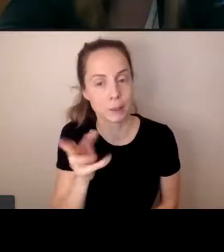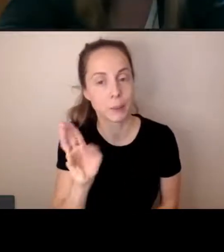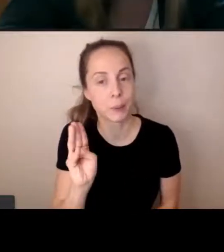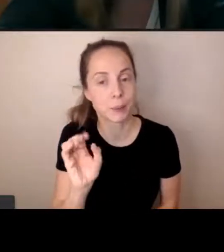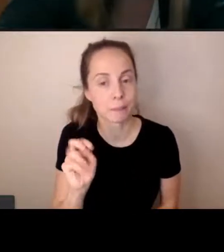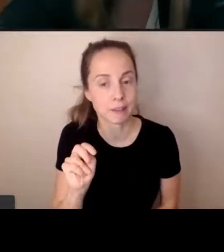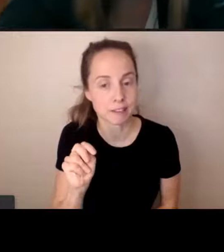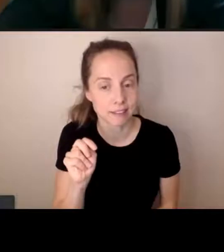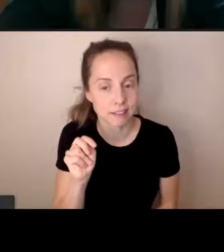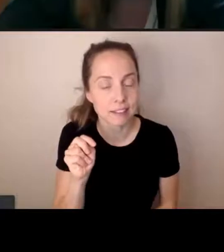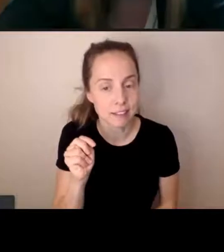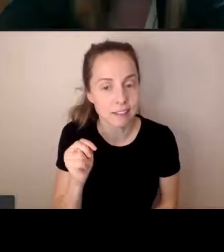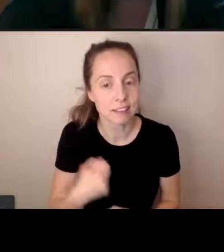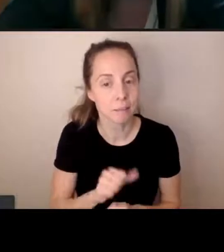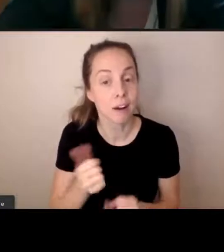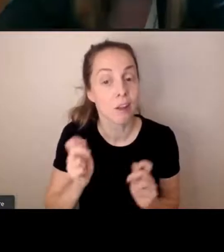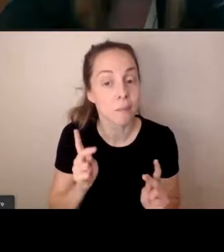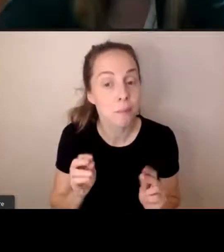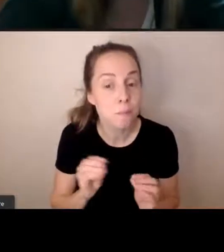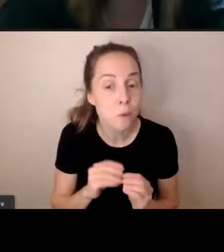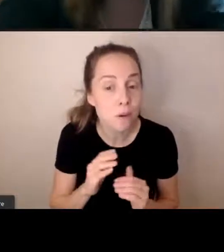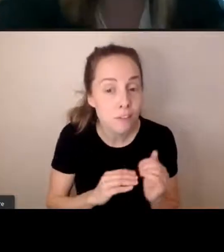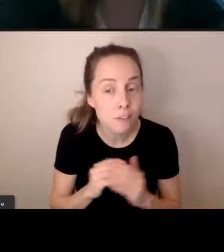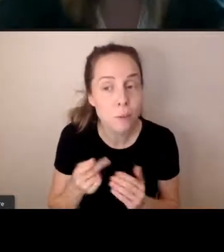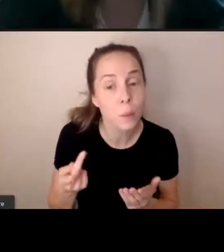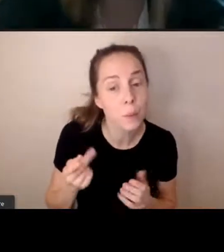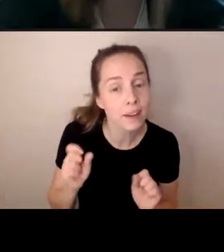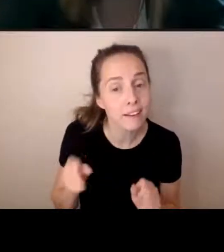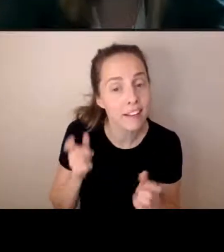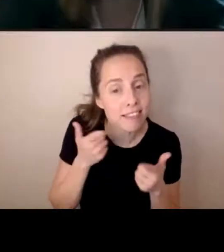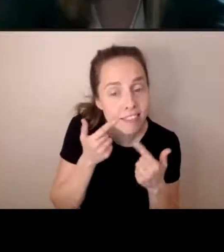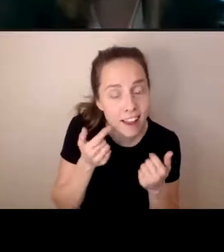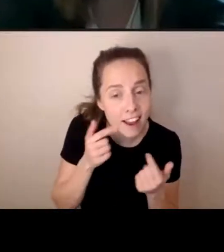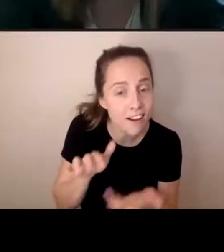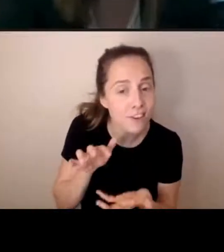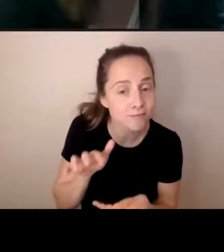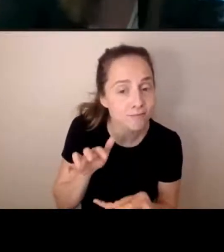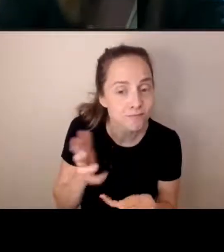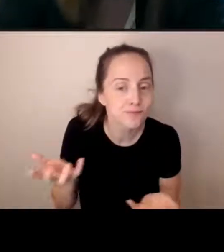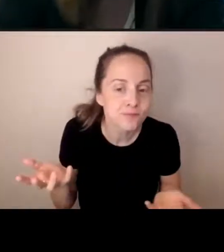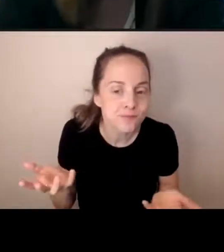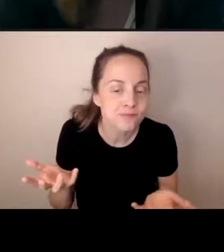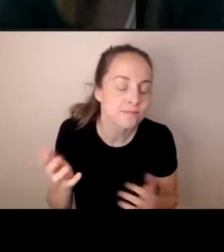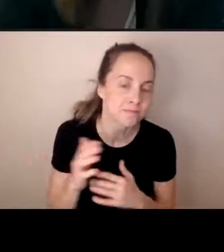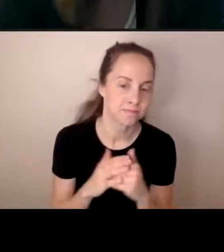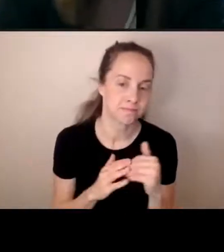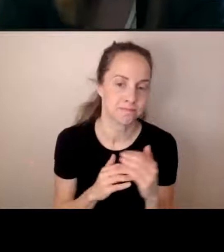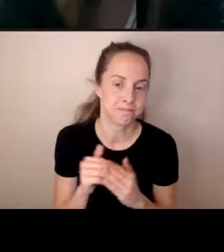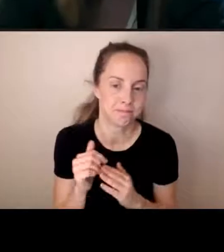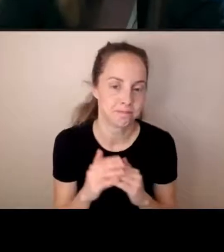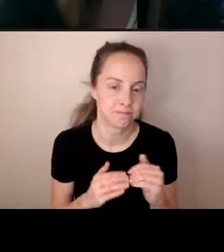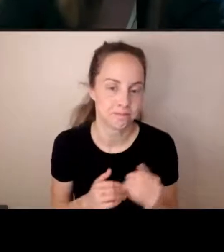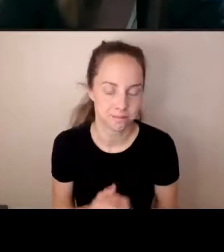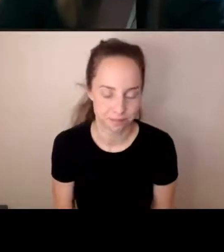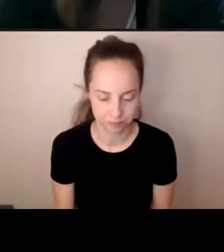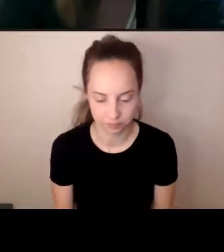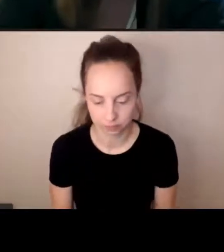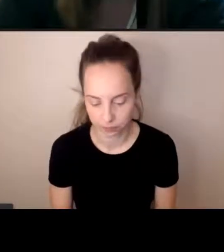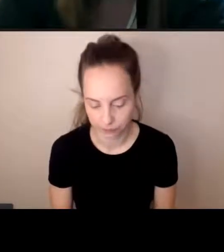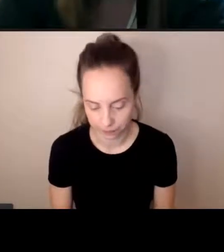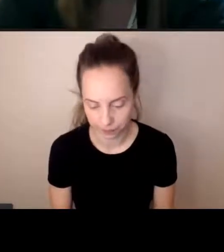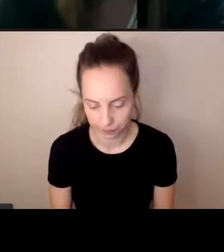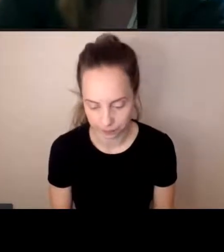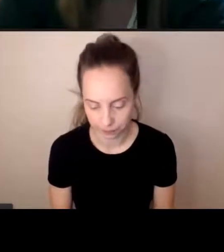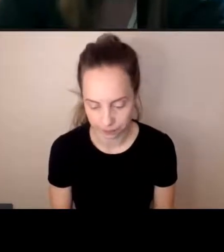other people more comfortable if we can laugh about it. But I think everybody has to find a way to talk about their